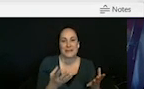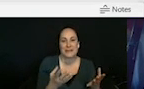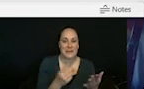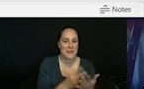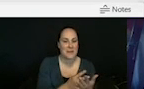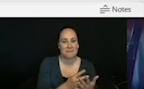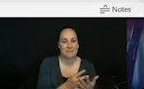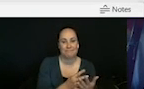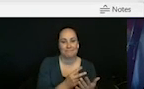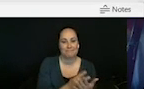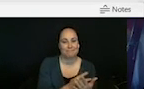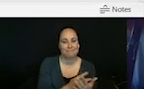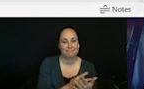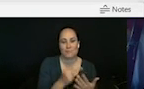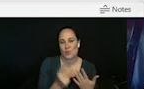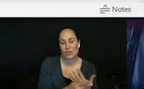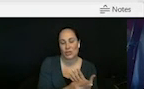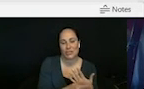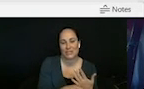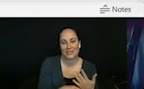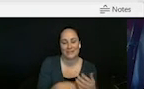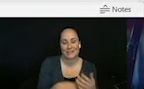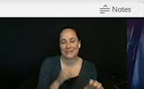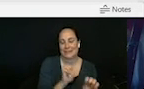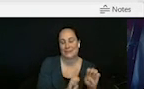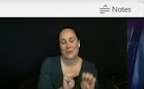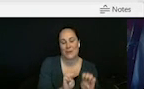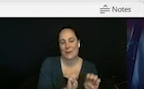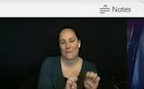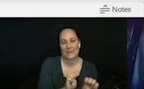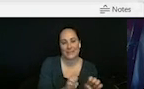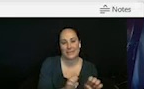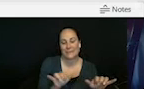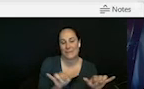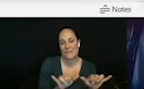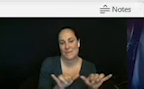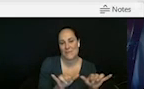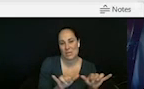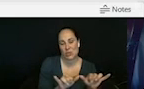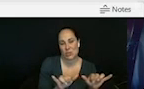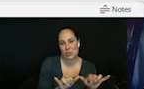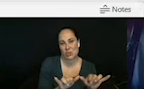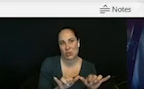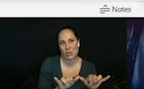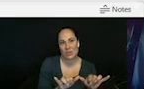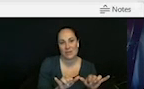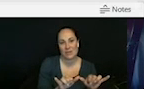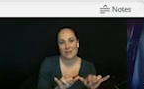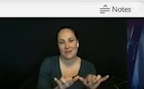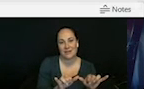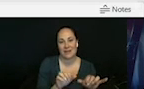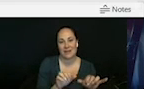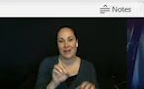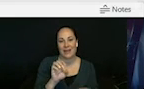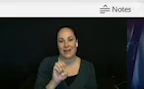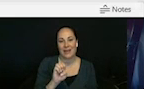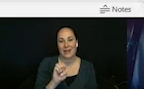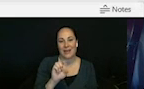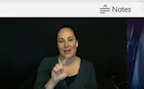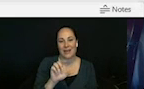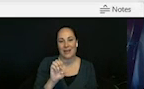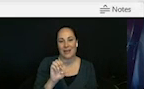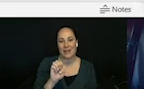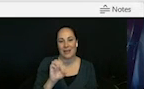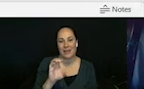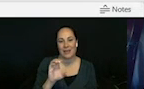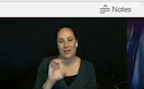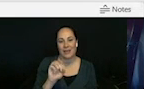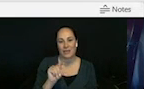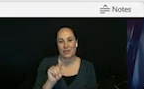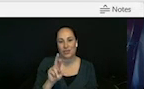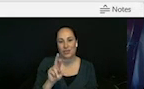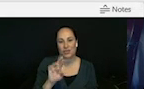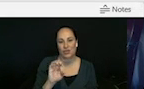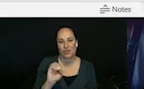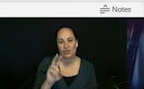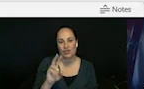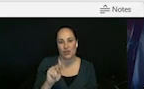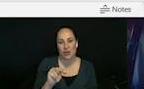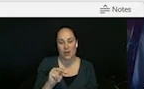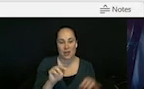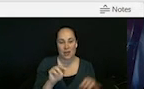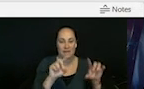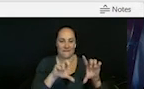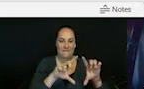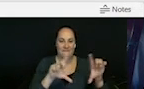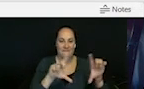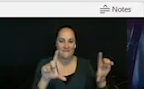some such experiment to measure the position of an electron. By making that measurement, you have changed